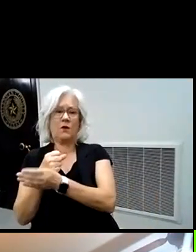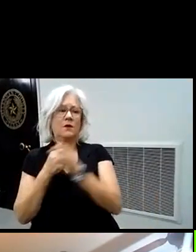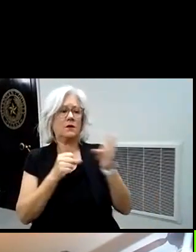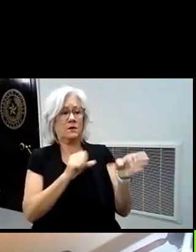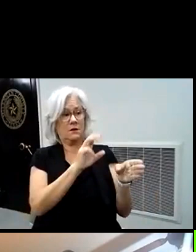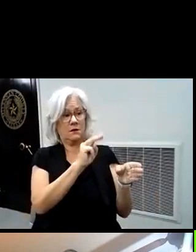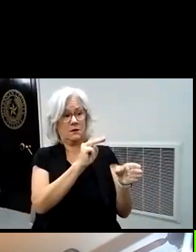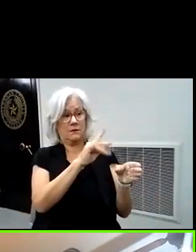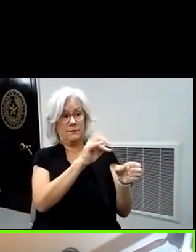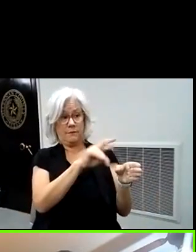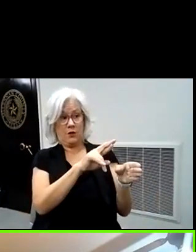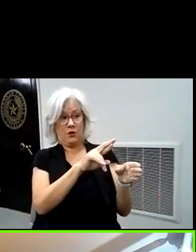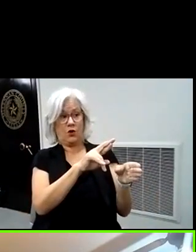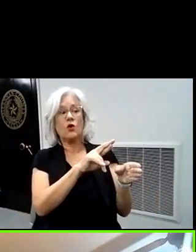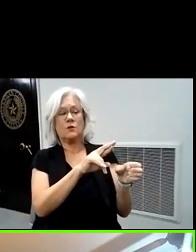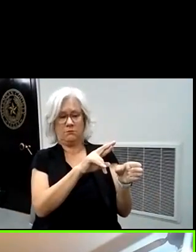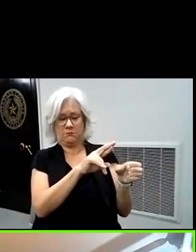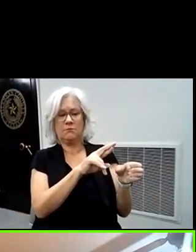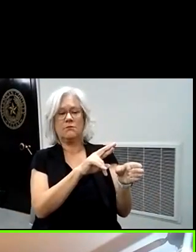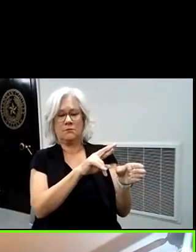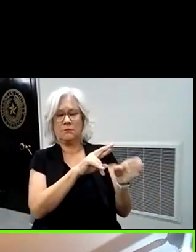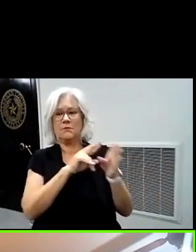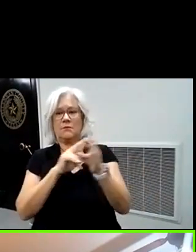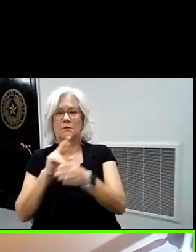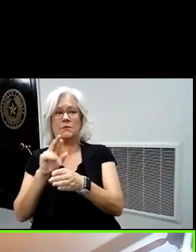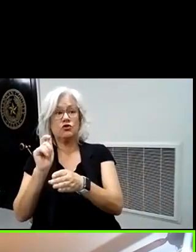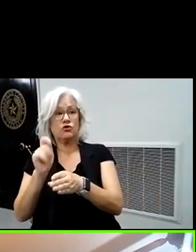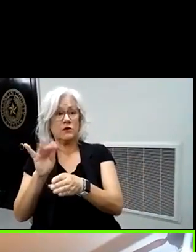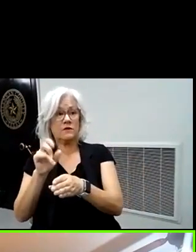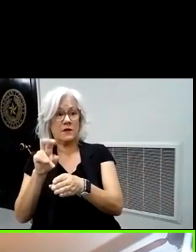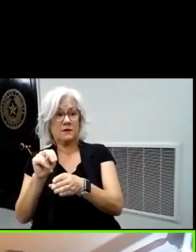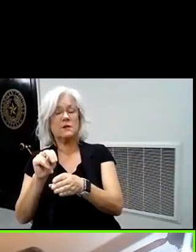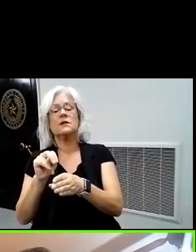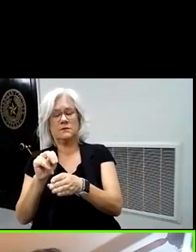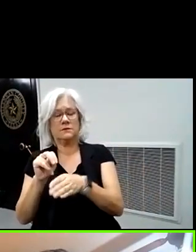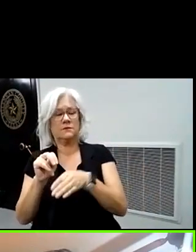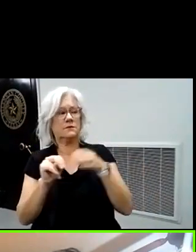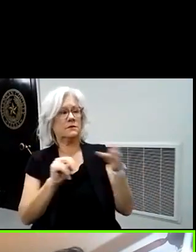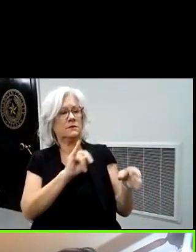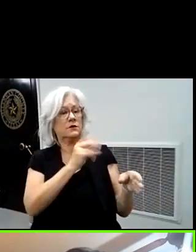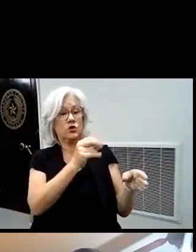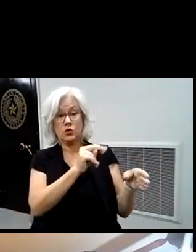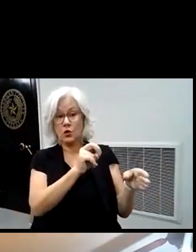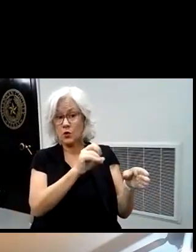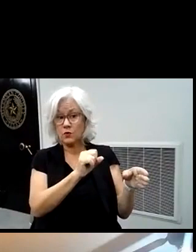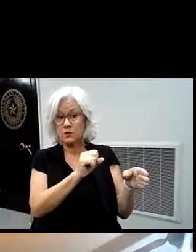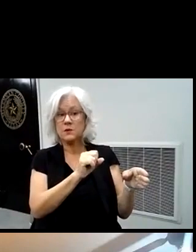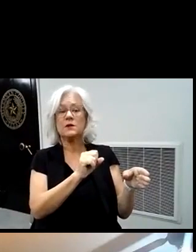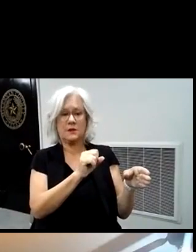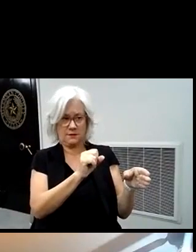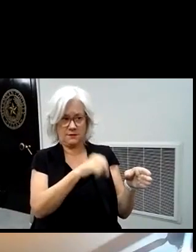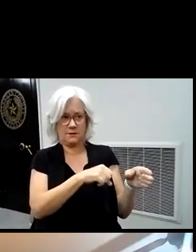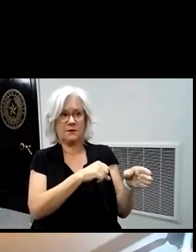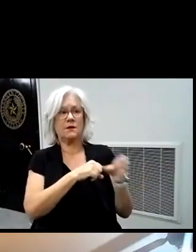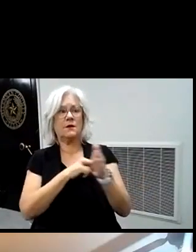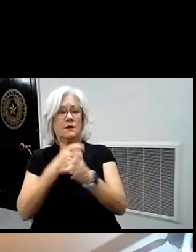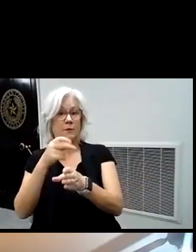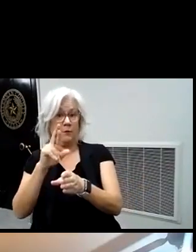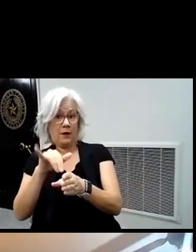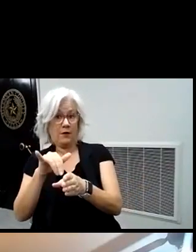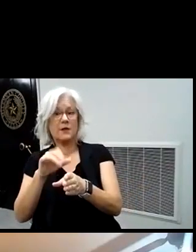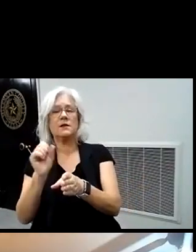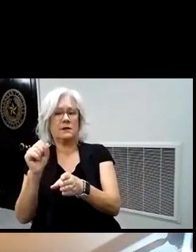Miller, Aye. Judge Wilson, Aye. Commissioner Jones, Aye. Commissioner Perry.